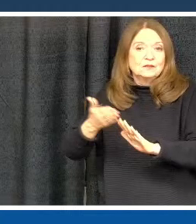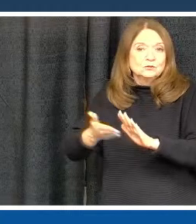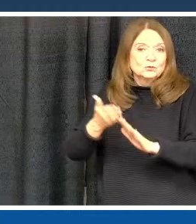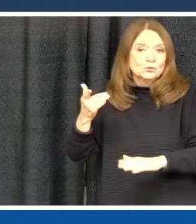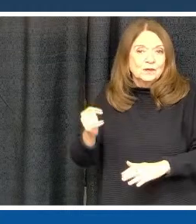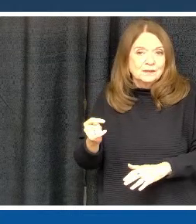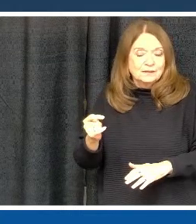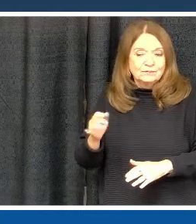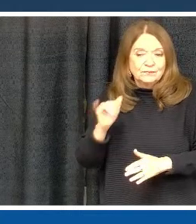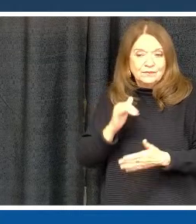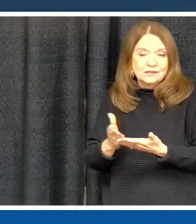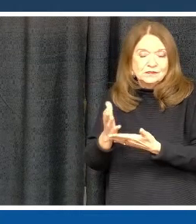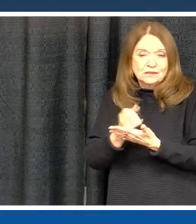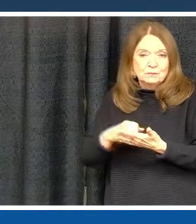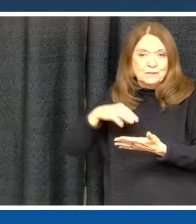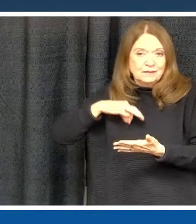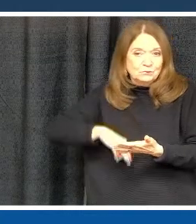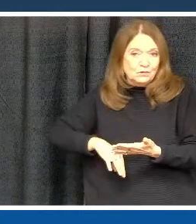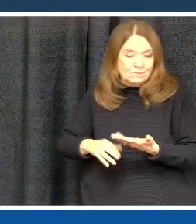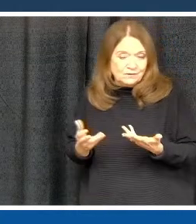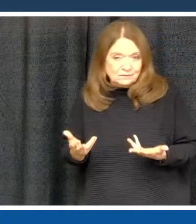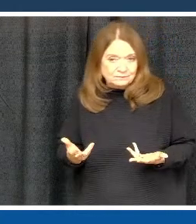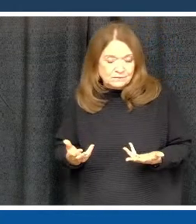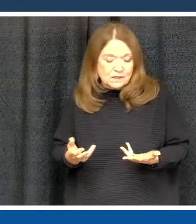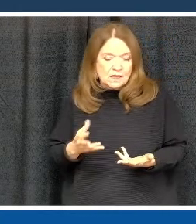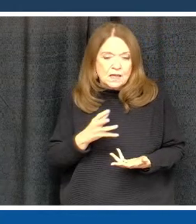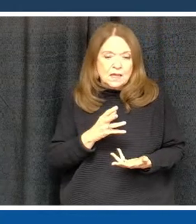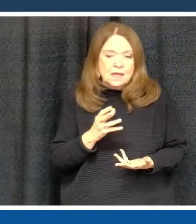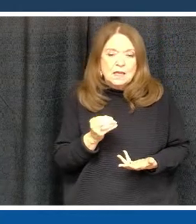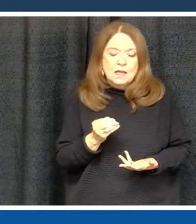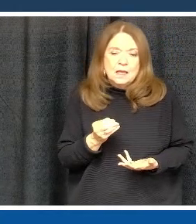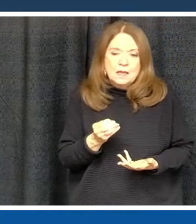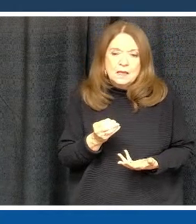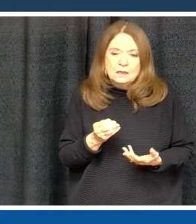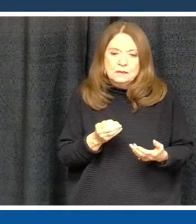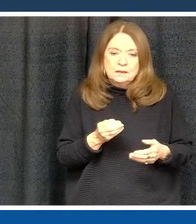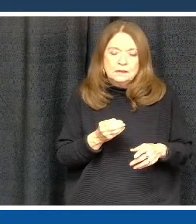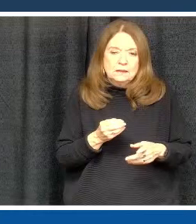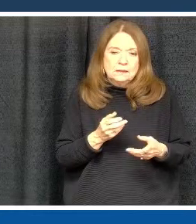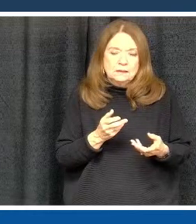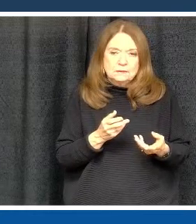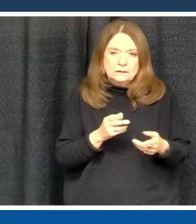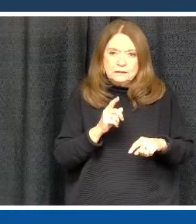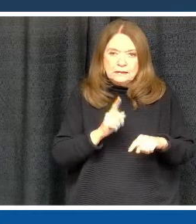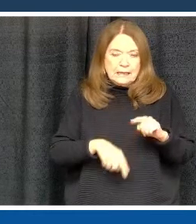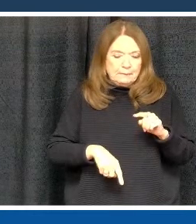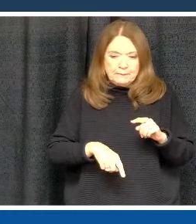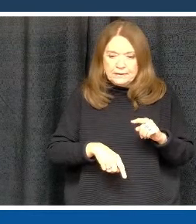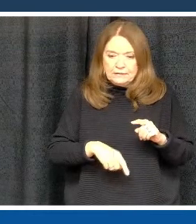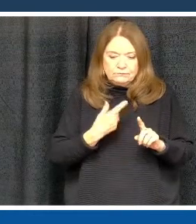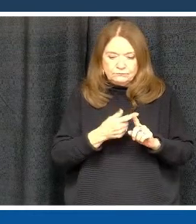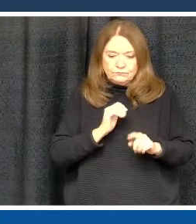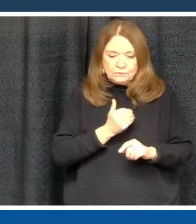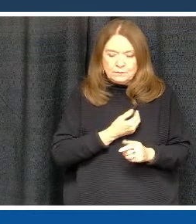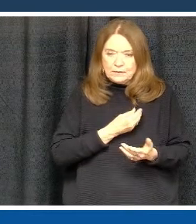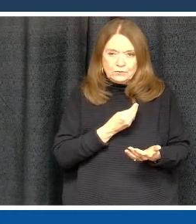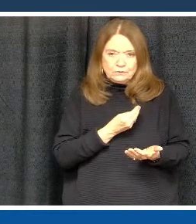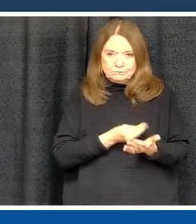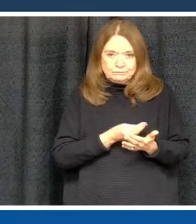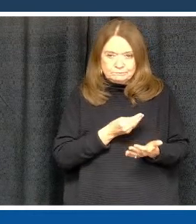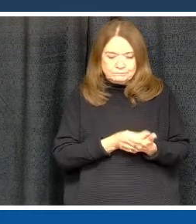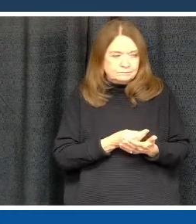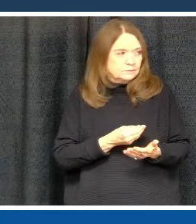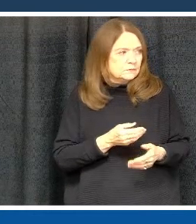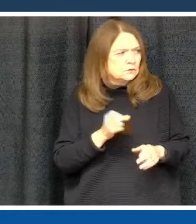going to make a for-profit out of it, and it can't be on our dime. It has to be another. So how